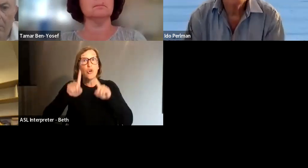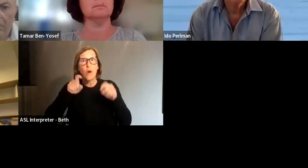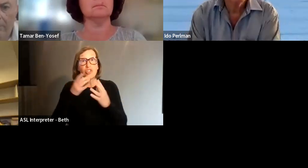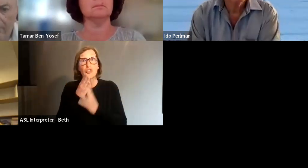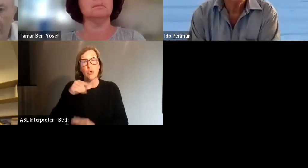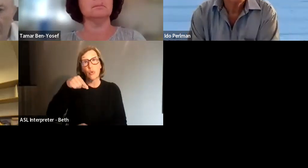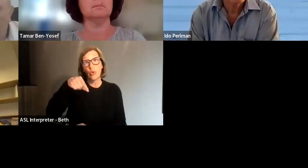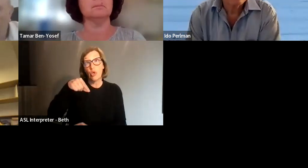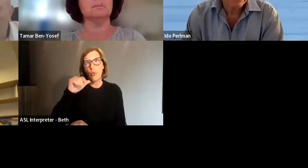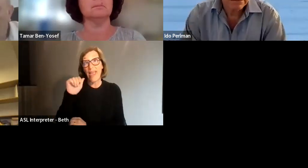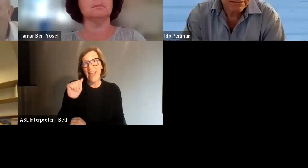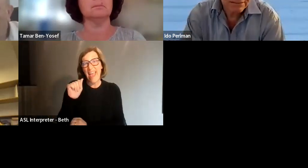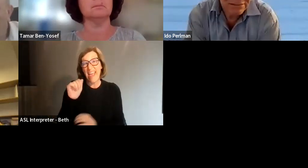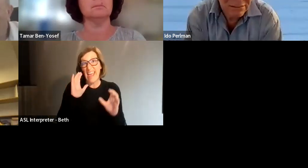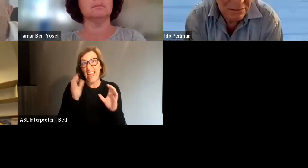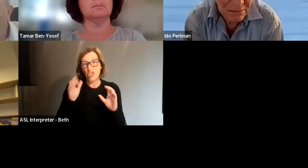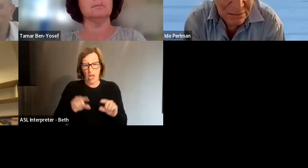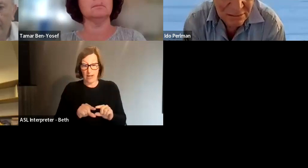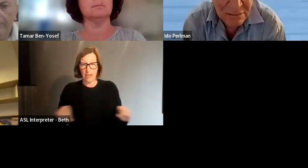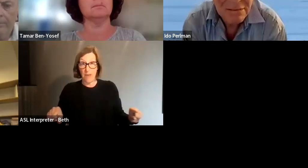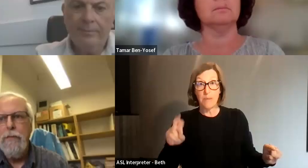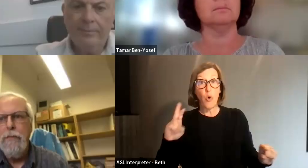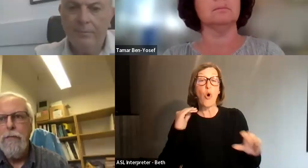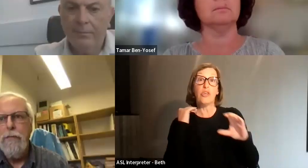and chat features, or by sending an email to